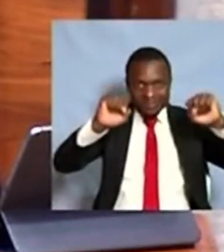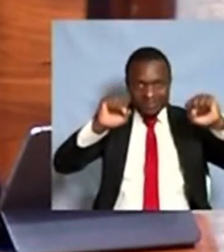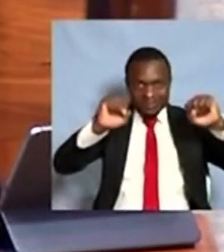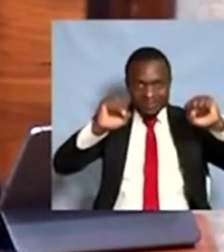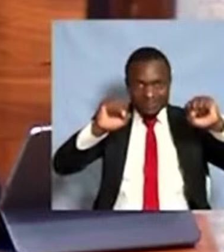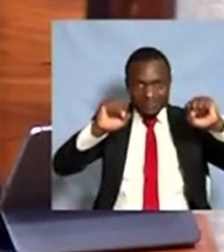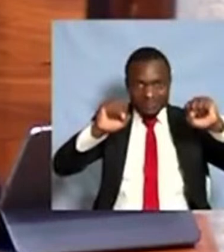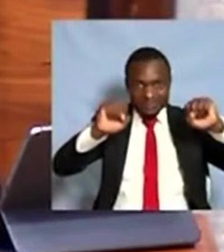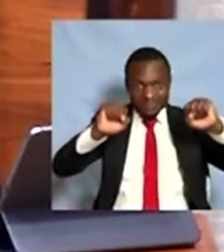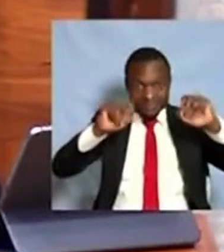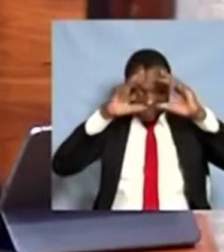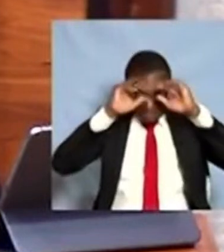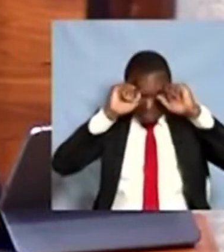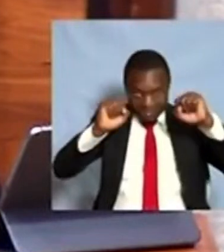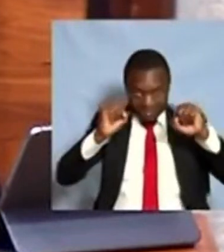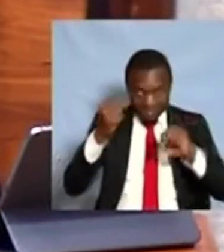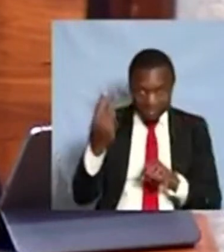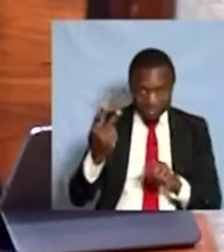president.